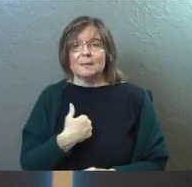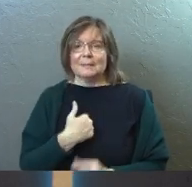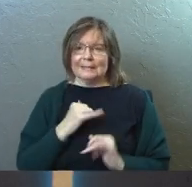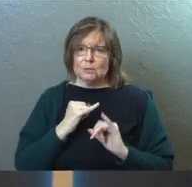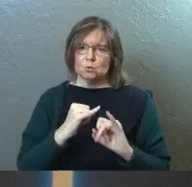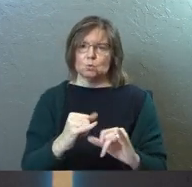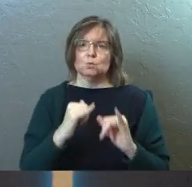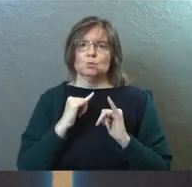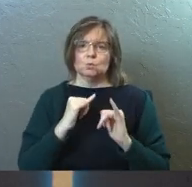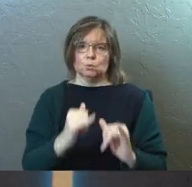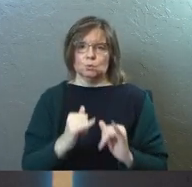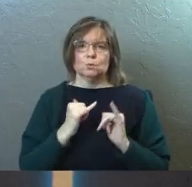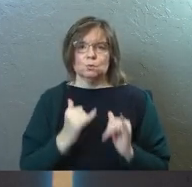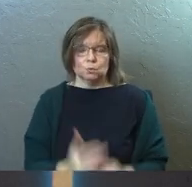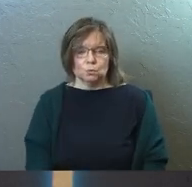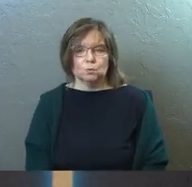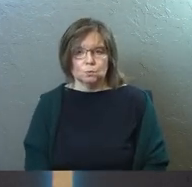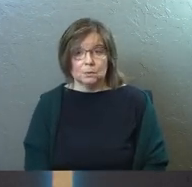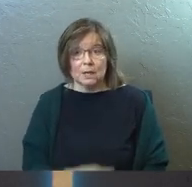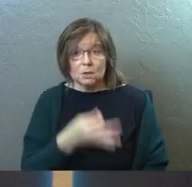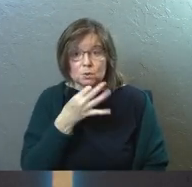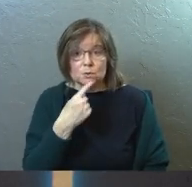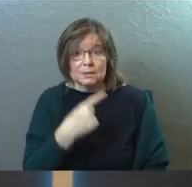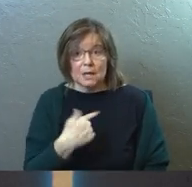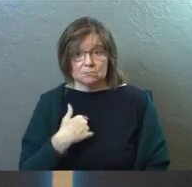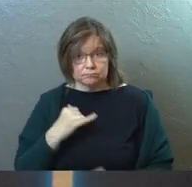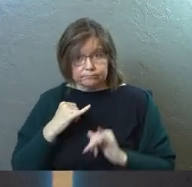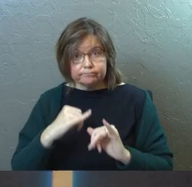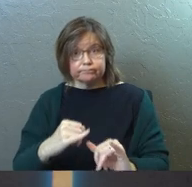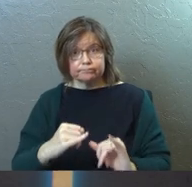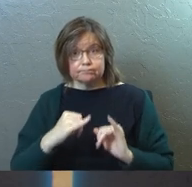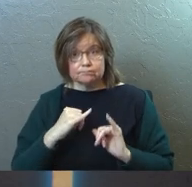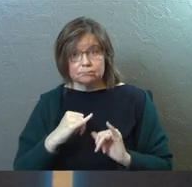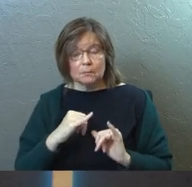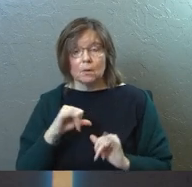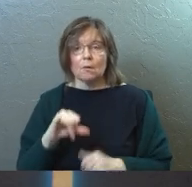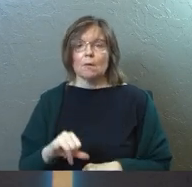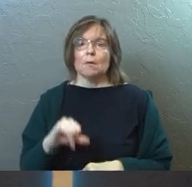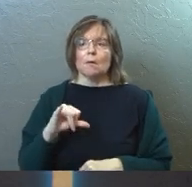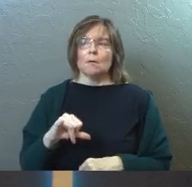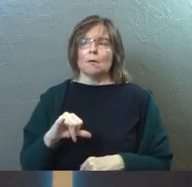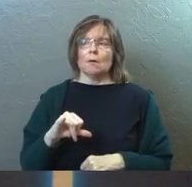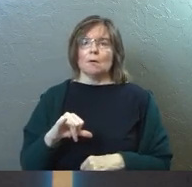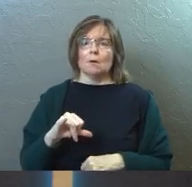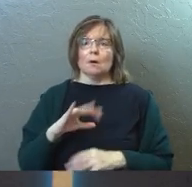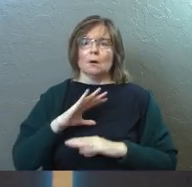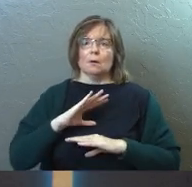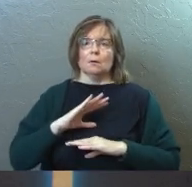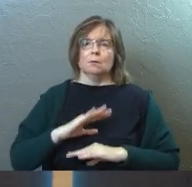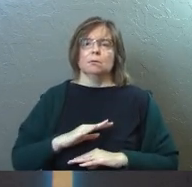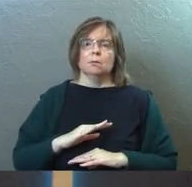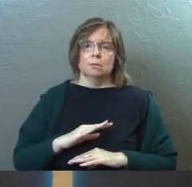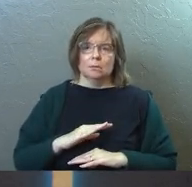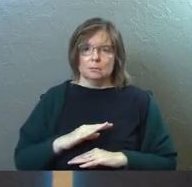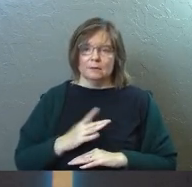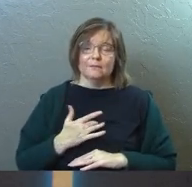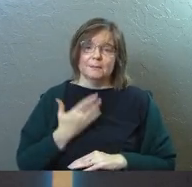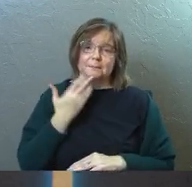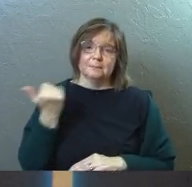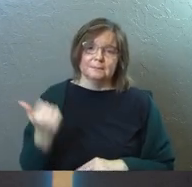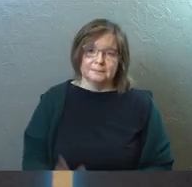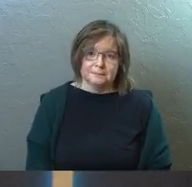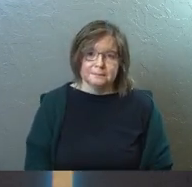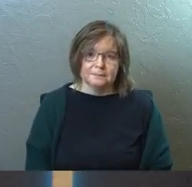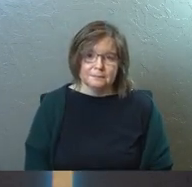me too. And as soon as they say, me too, all of a sudden, this gets way less heavy.